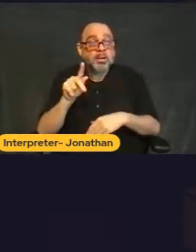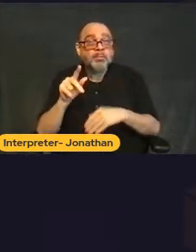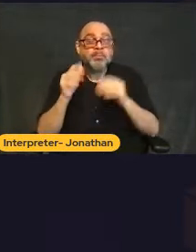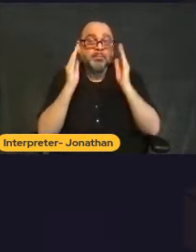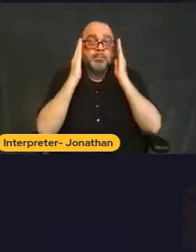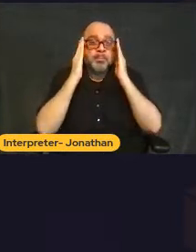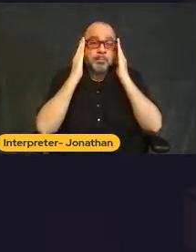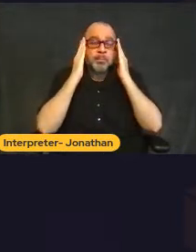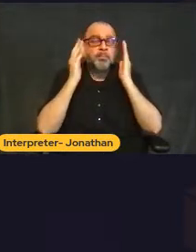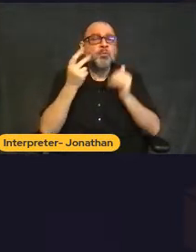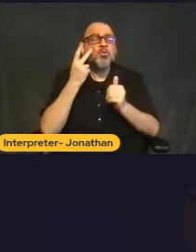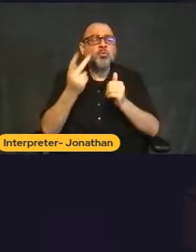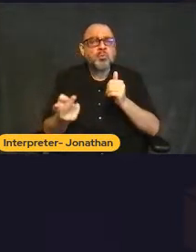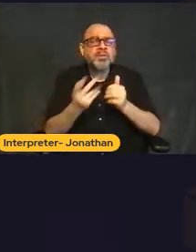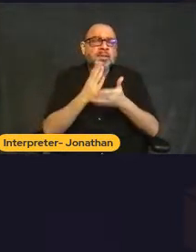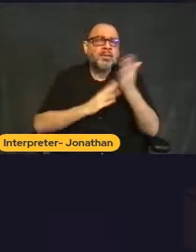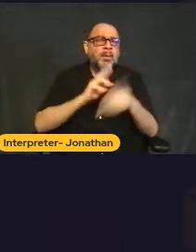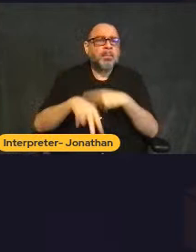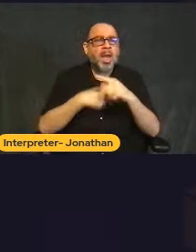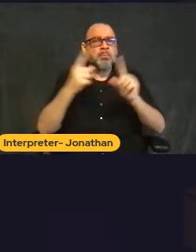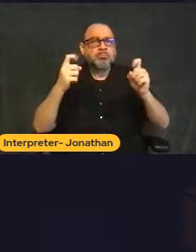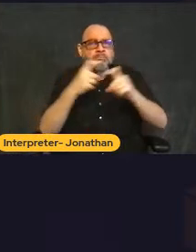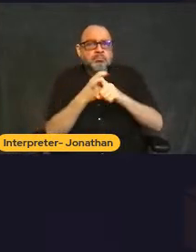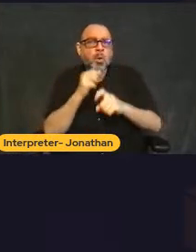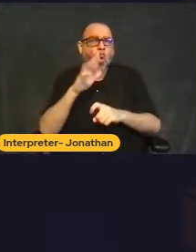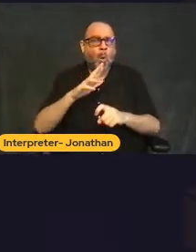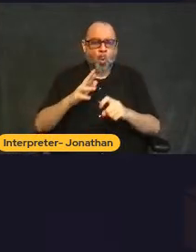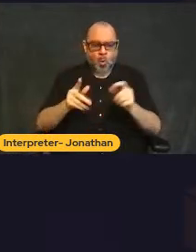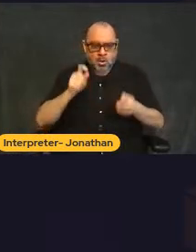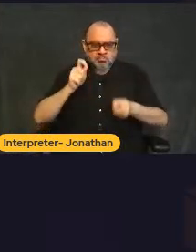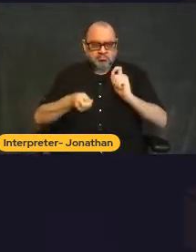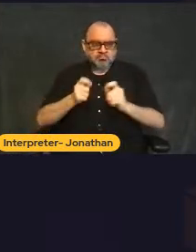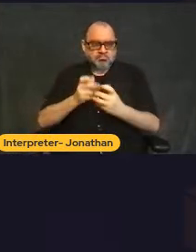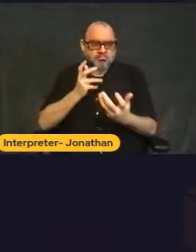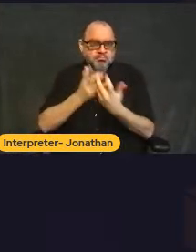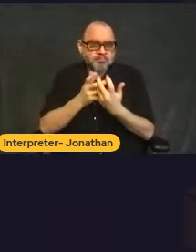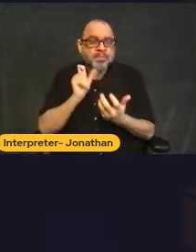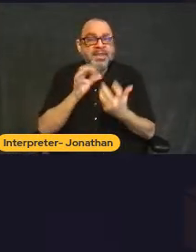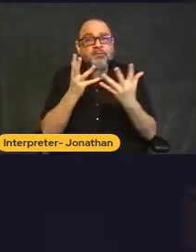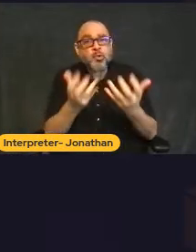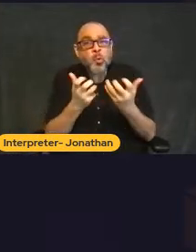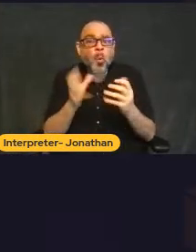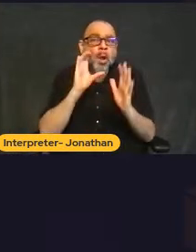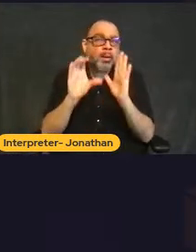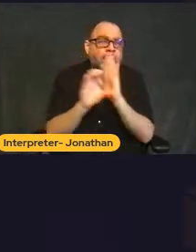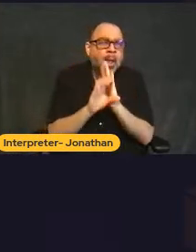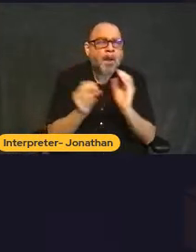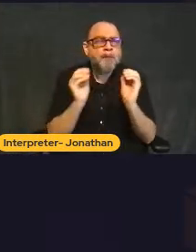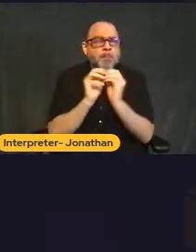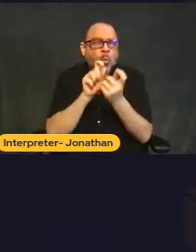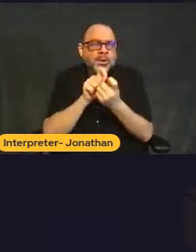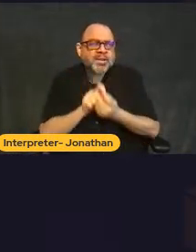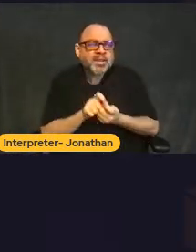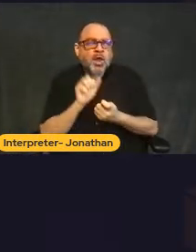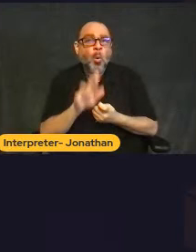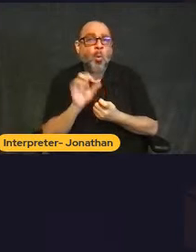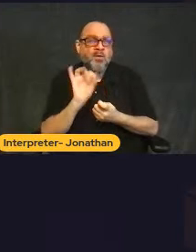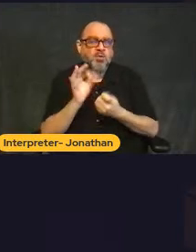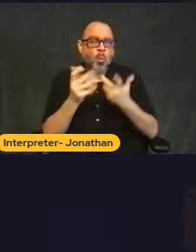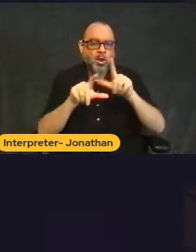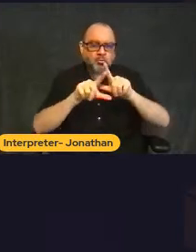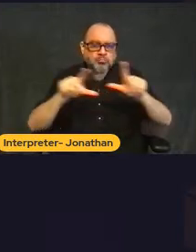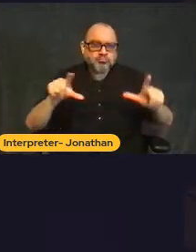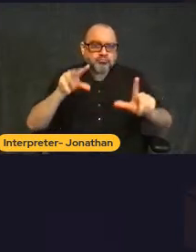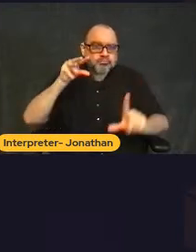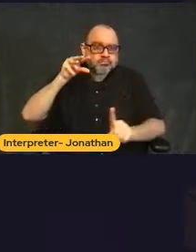sort of customization for which you want to diagram more details or like put a spotlight on. And I